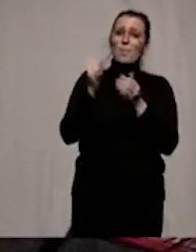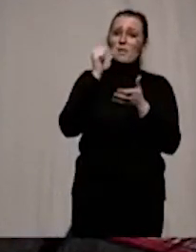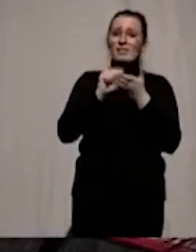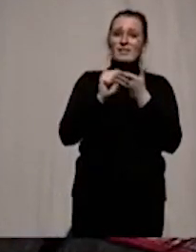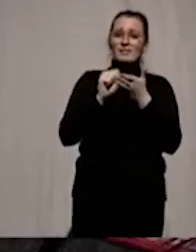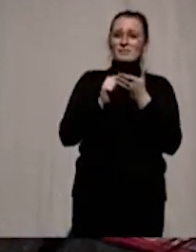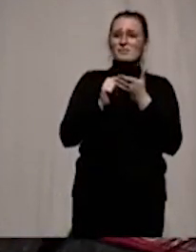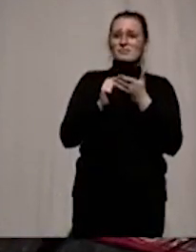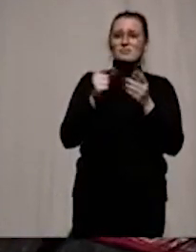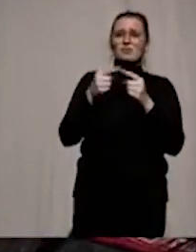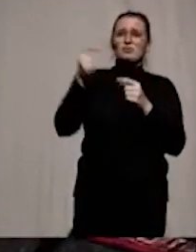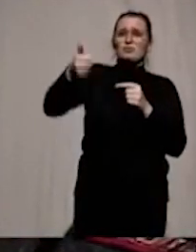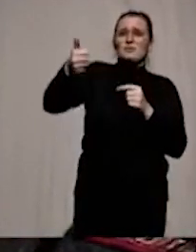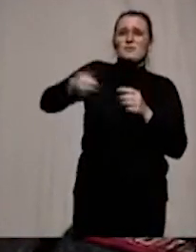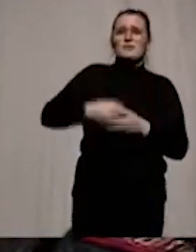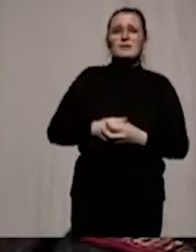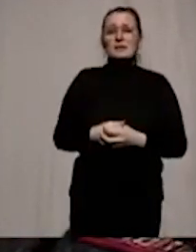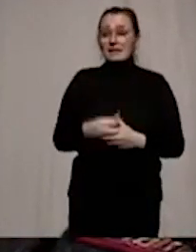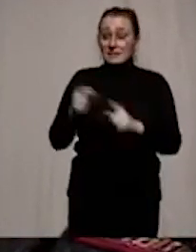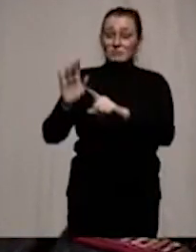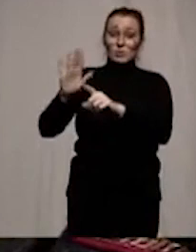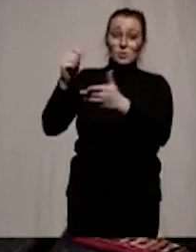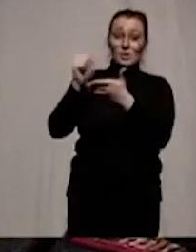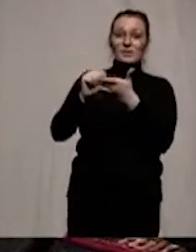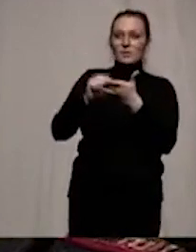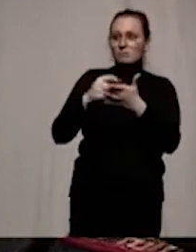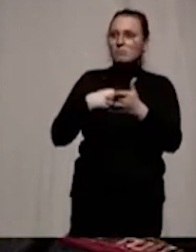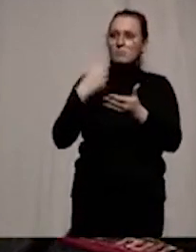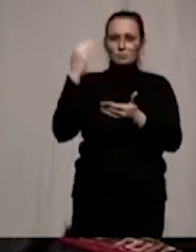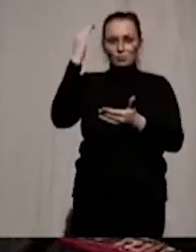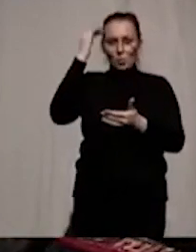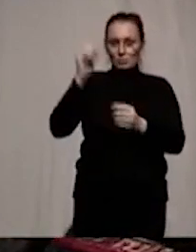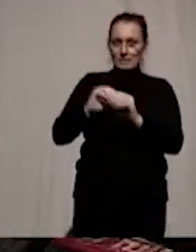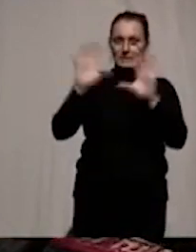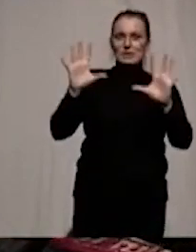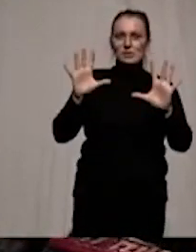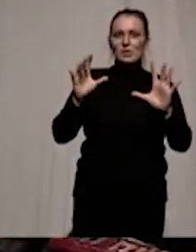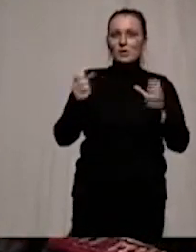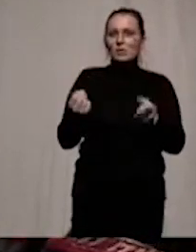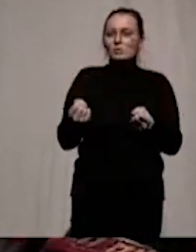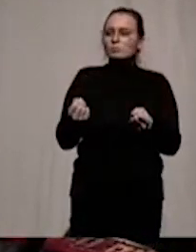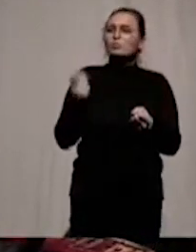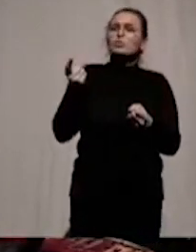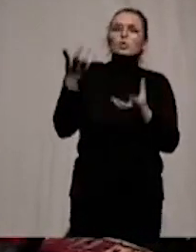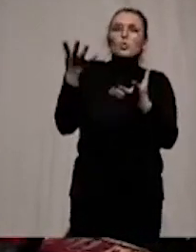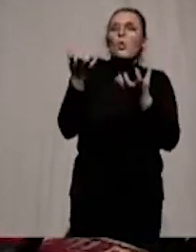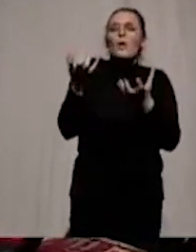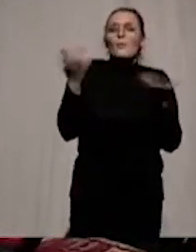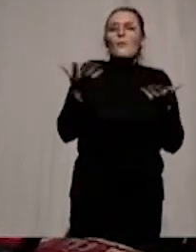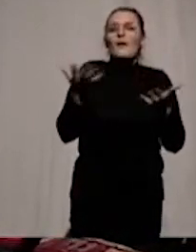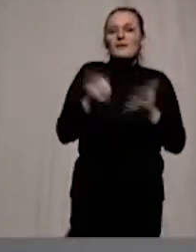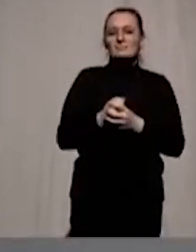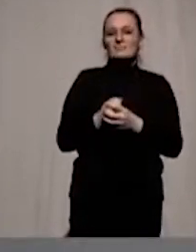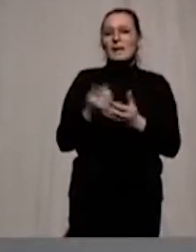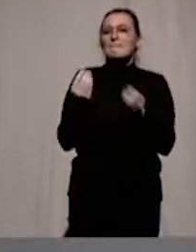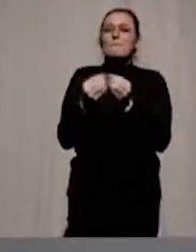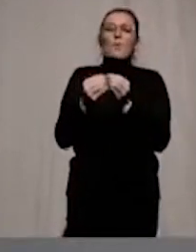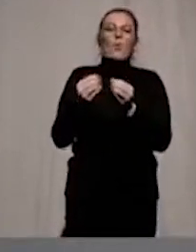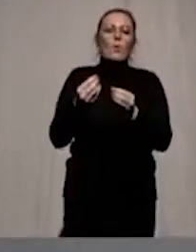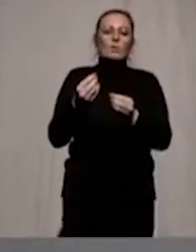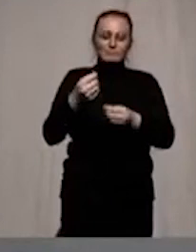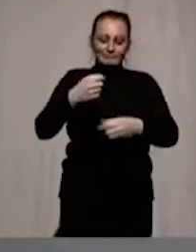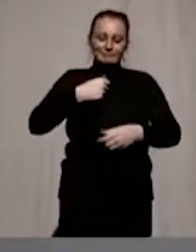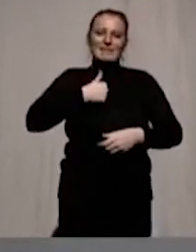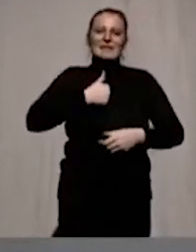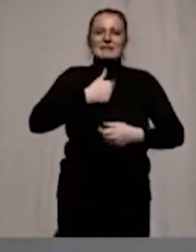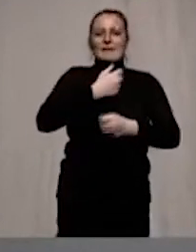are very aware of, what you want for yourself. There's a lot of self-love. You seem like a very resilient person. But I could tell when you were saying